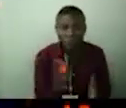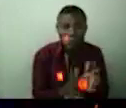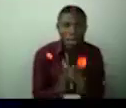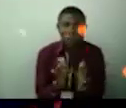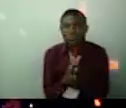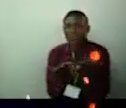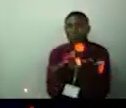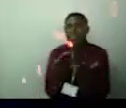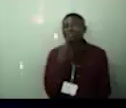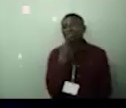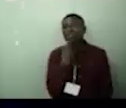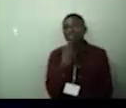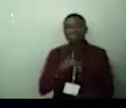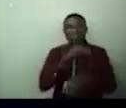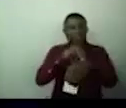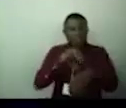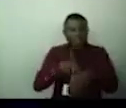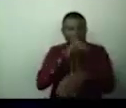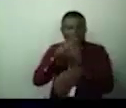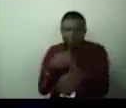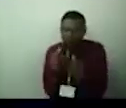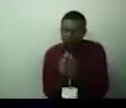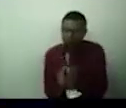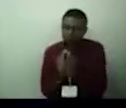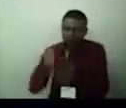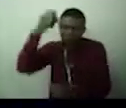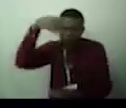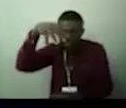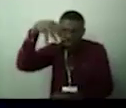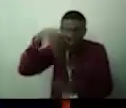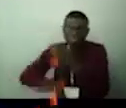the nations will walk by the light that is in the city.